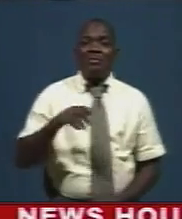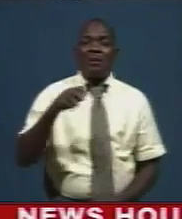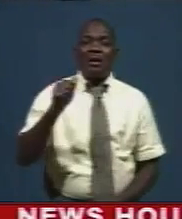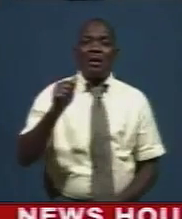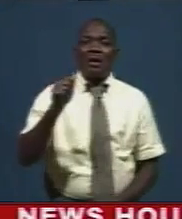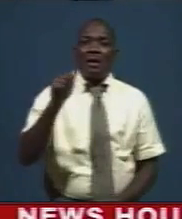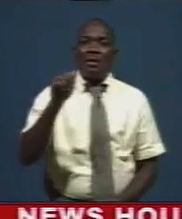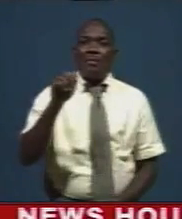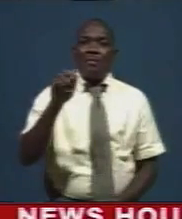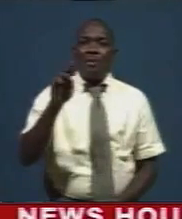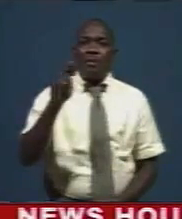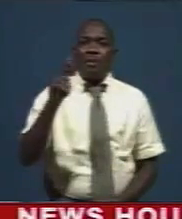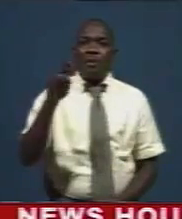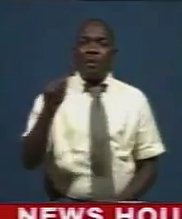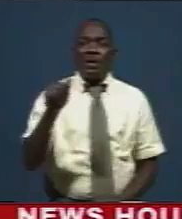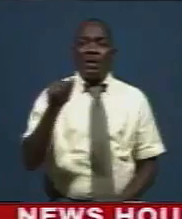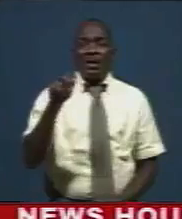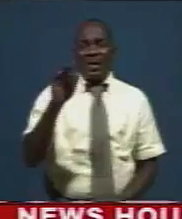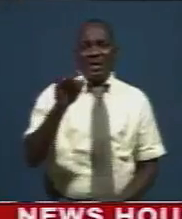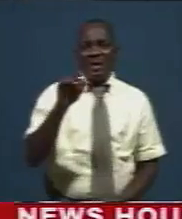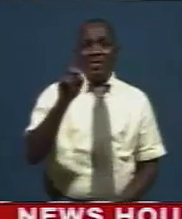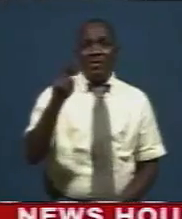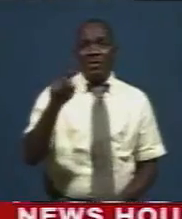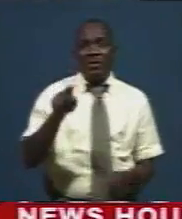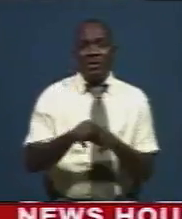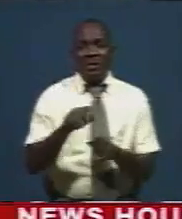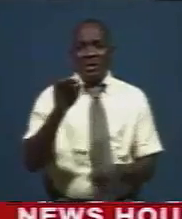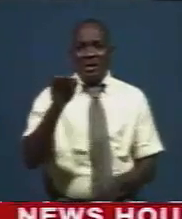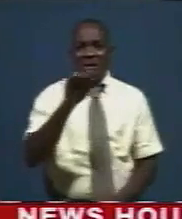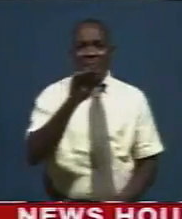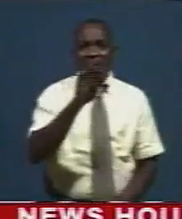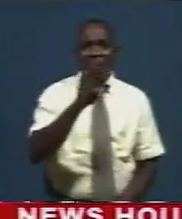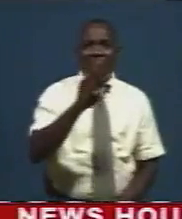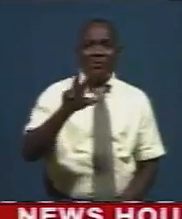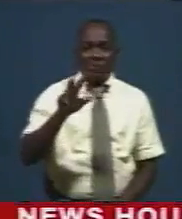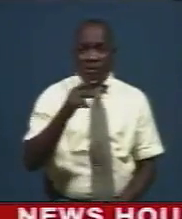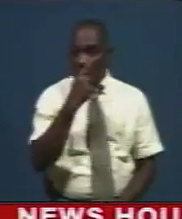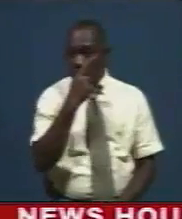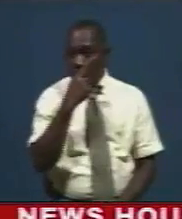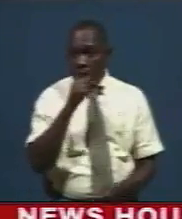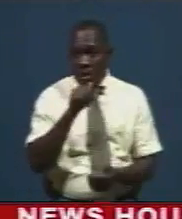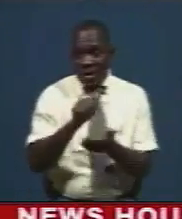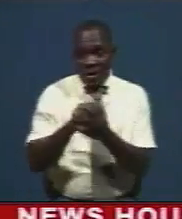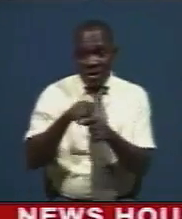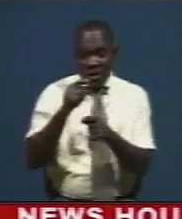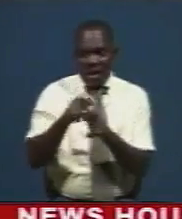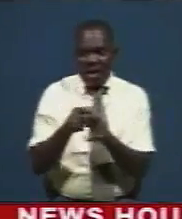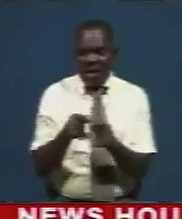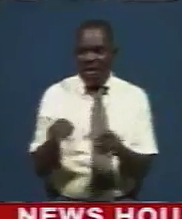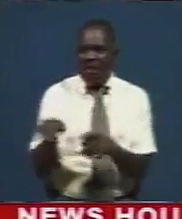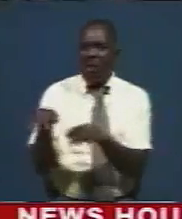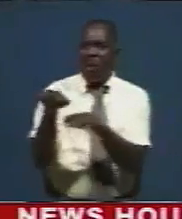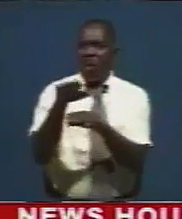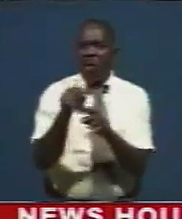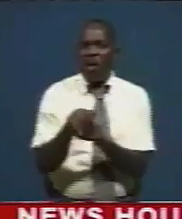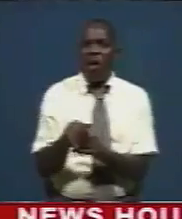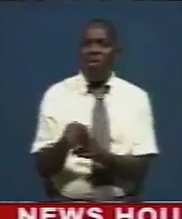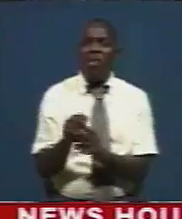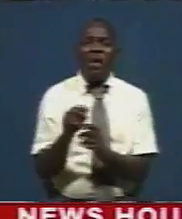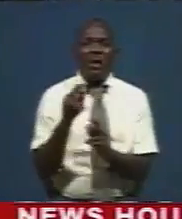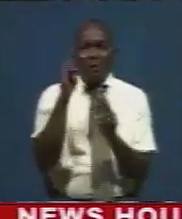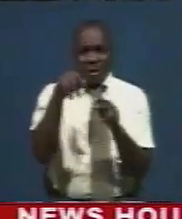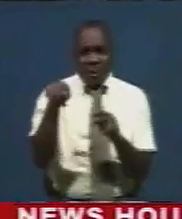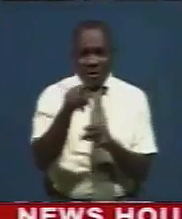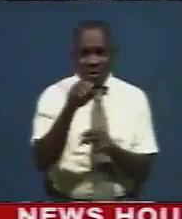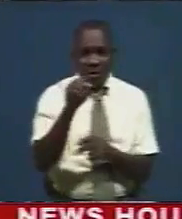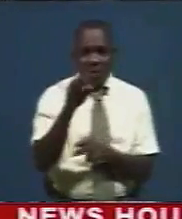Achimibuakwa between 1912 and 1943. He was thus a nobleman of royal lineage of the